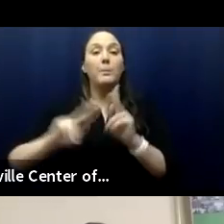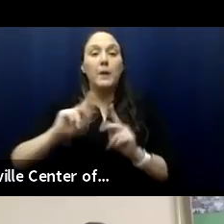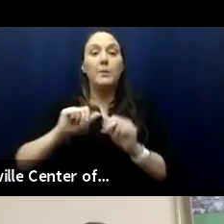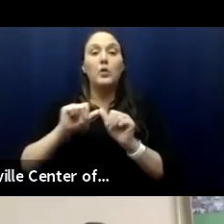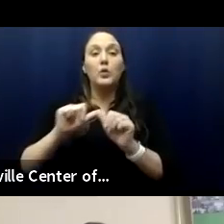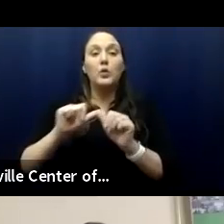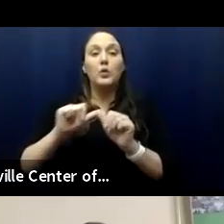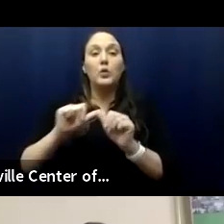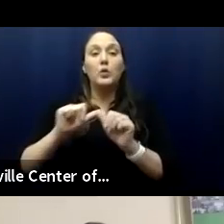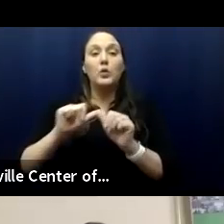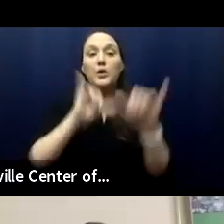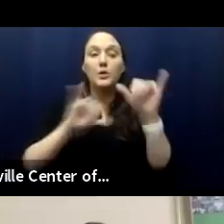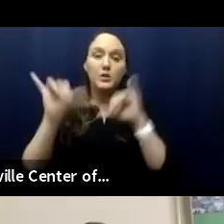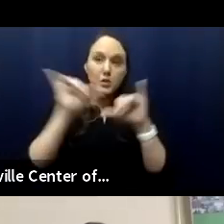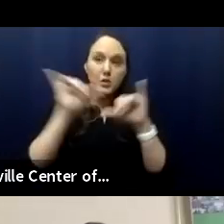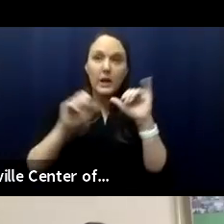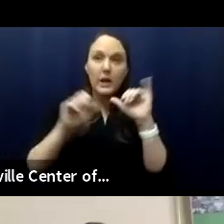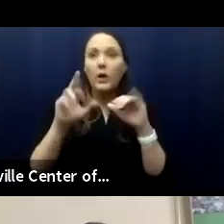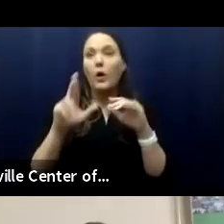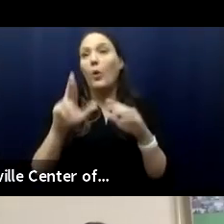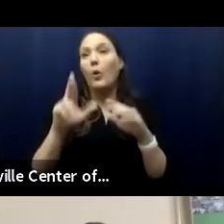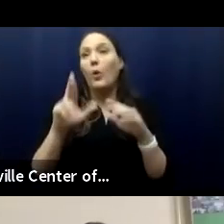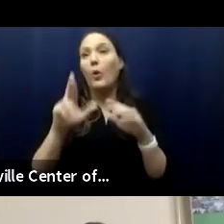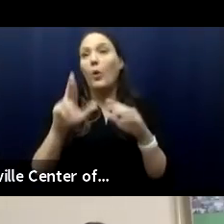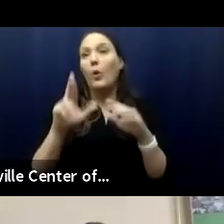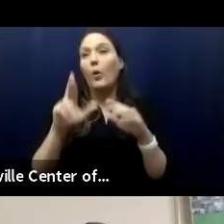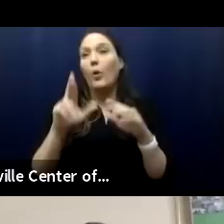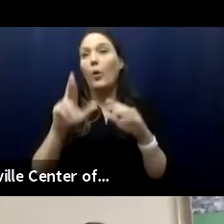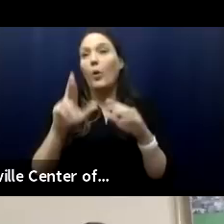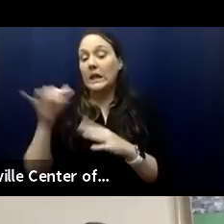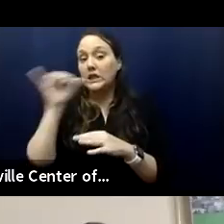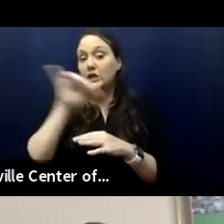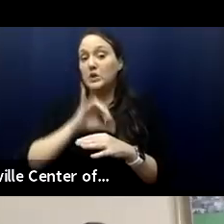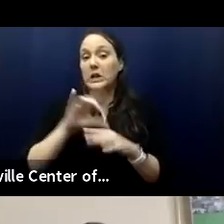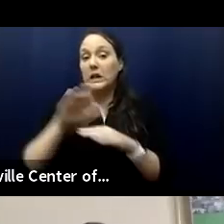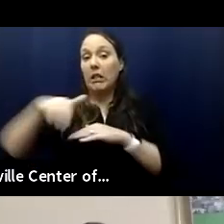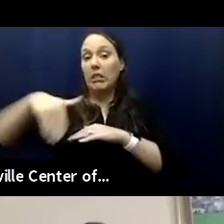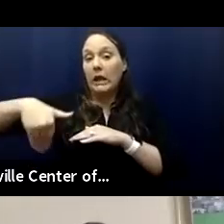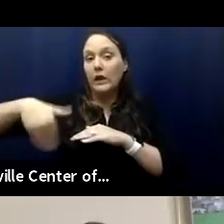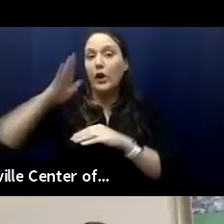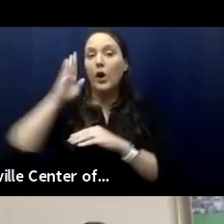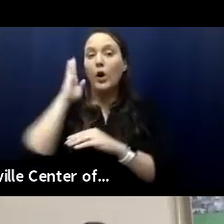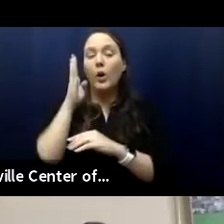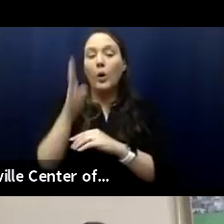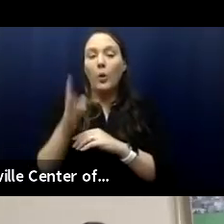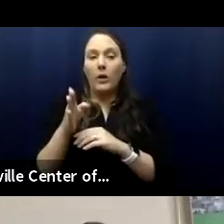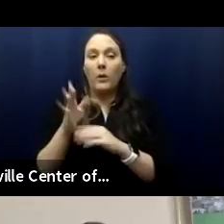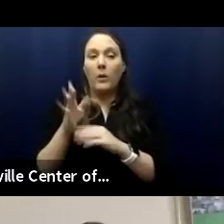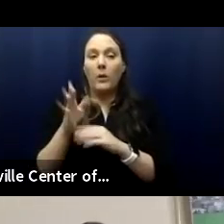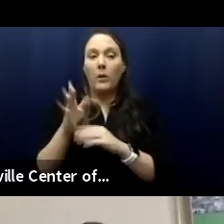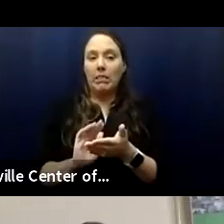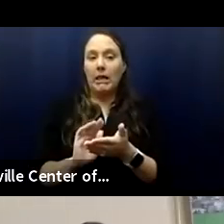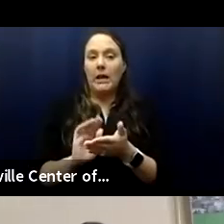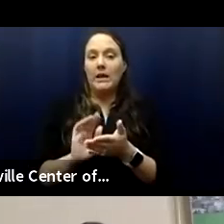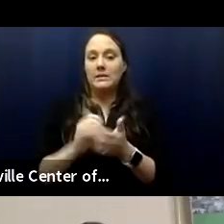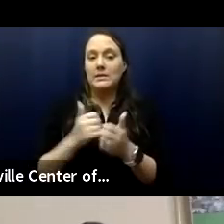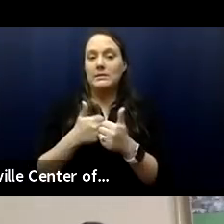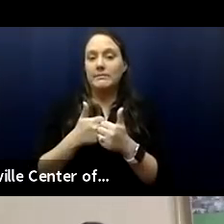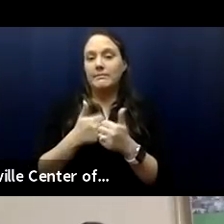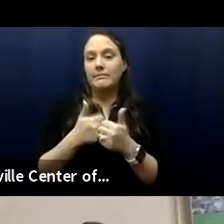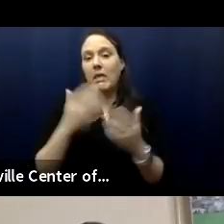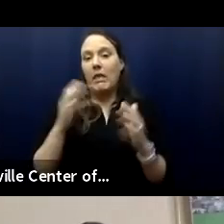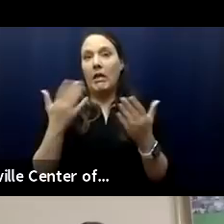who choose to begin drinking later at night, are going to be less inclined to observe those 5